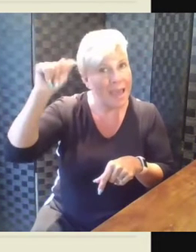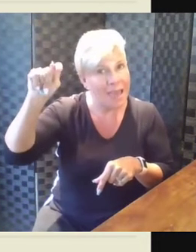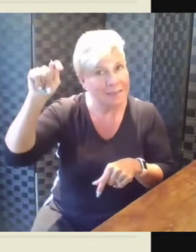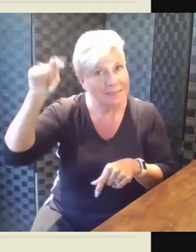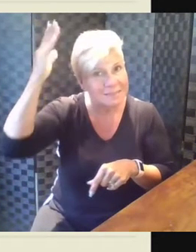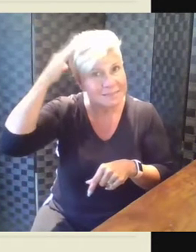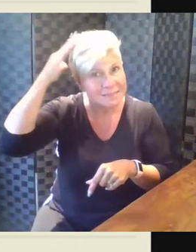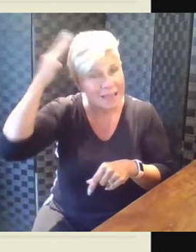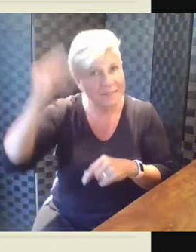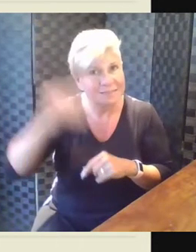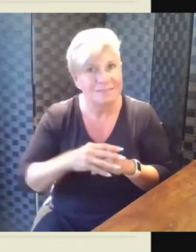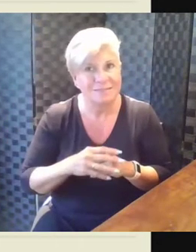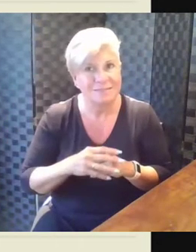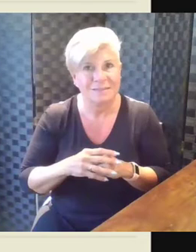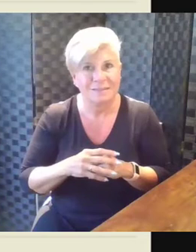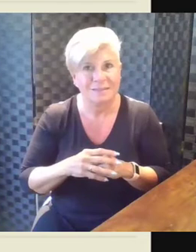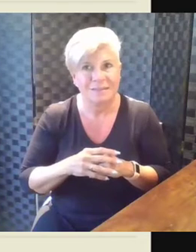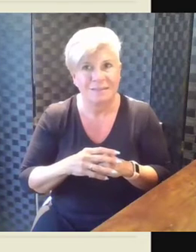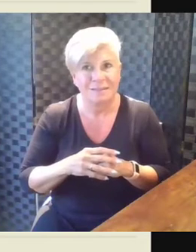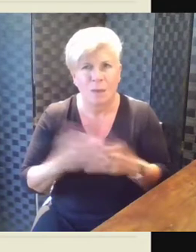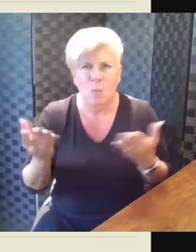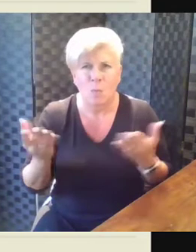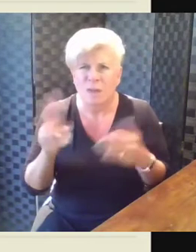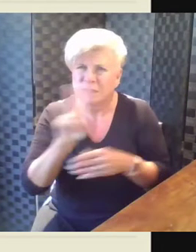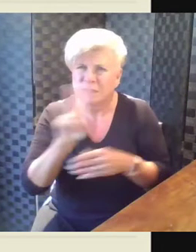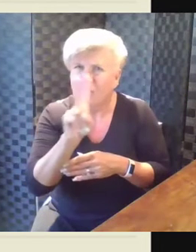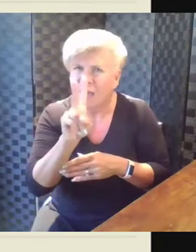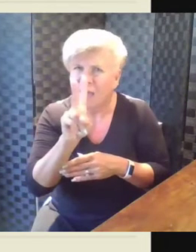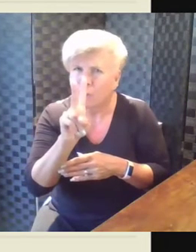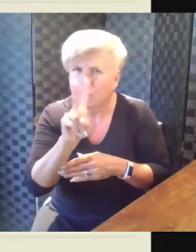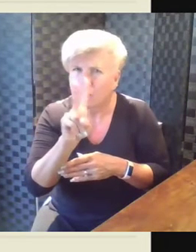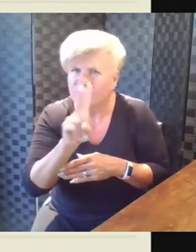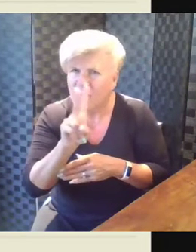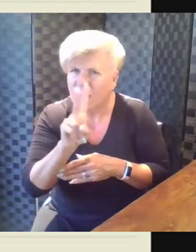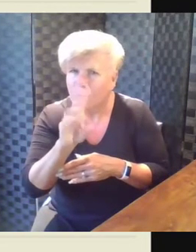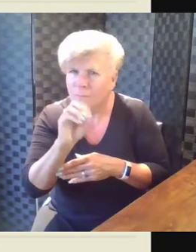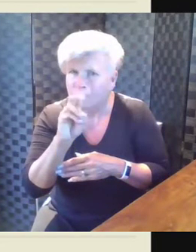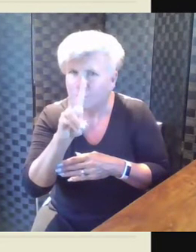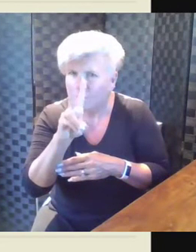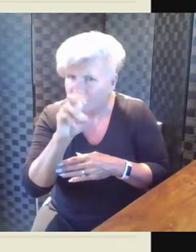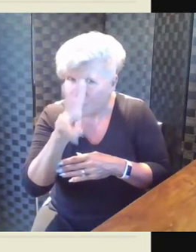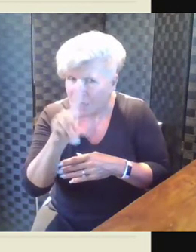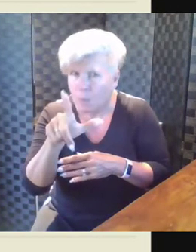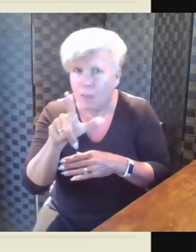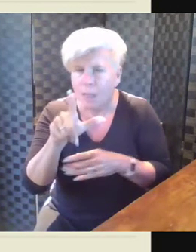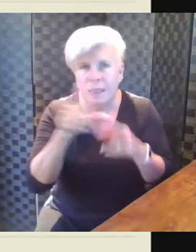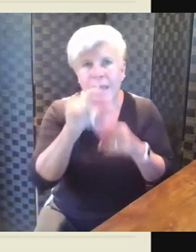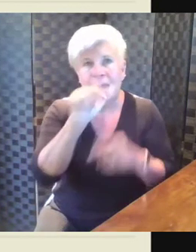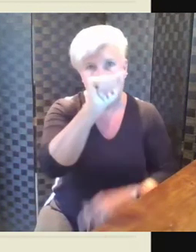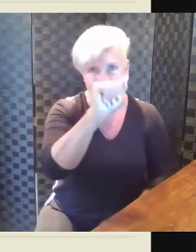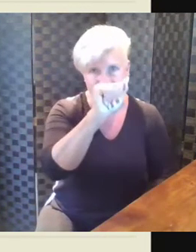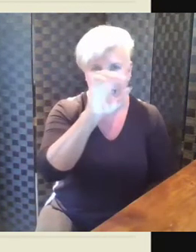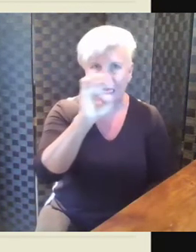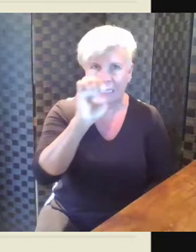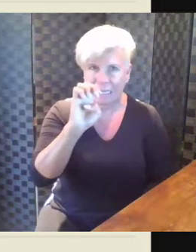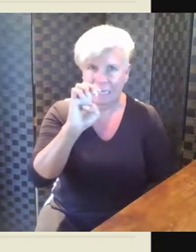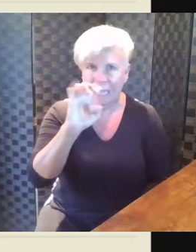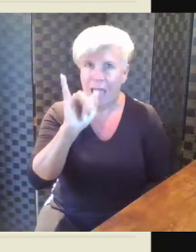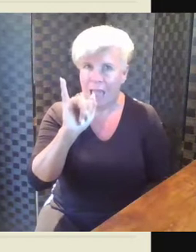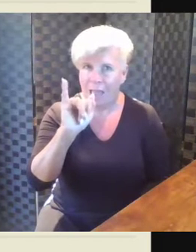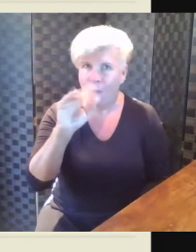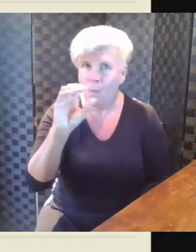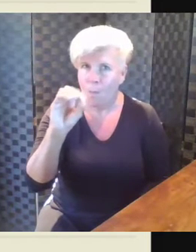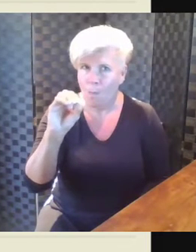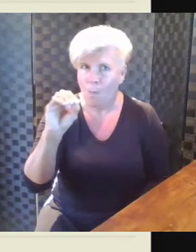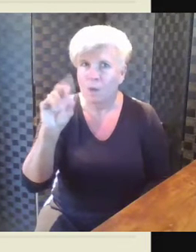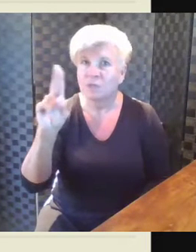Nice hat, Moby. What is a vowel? The letters A, E,